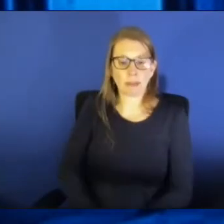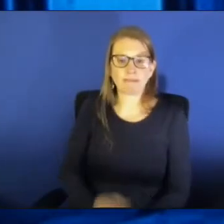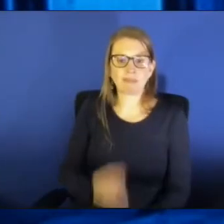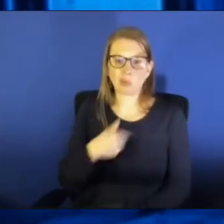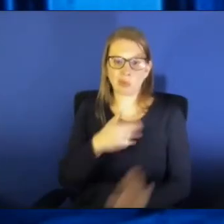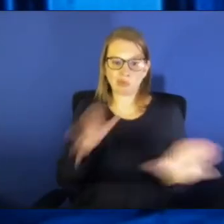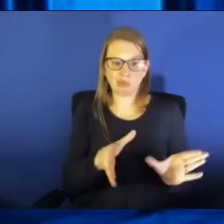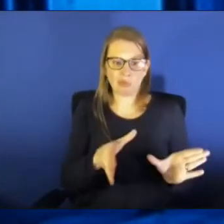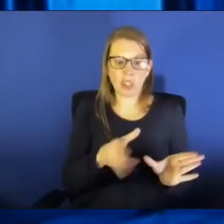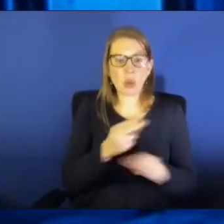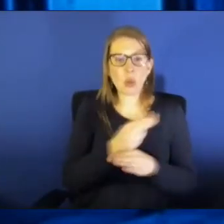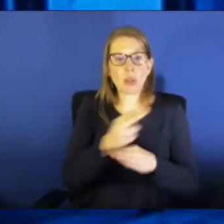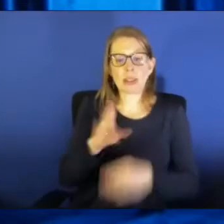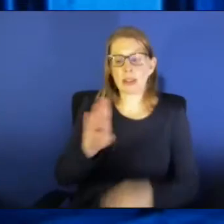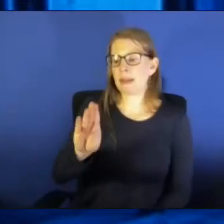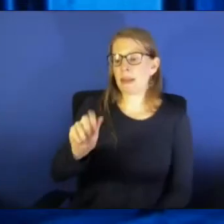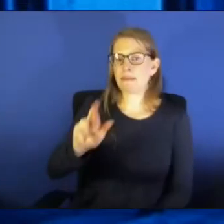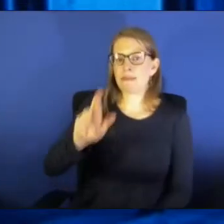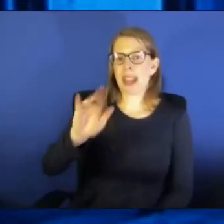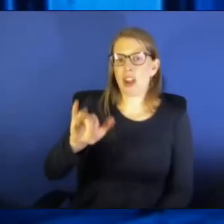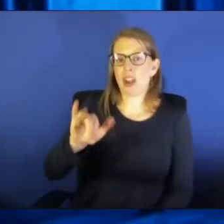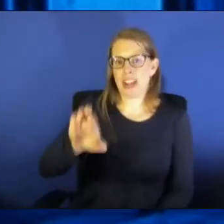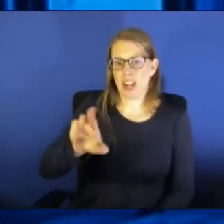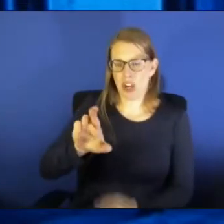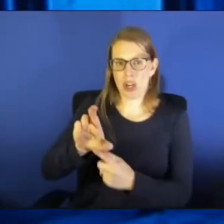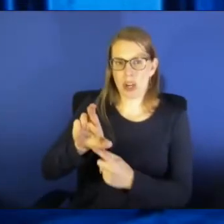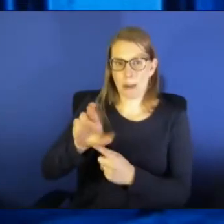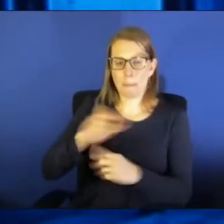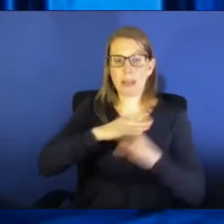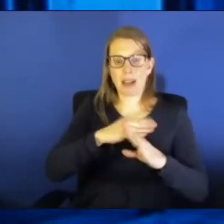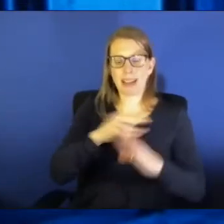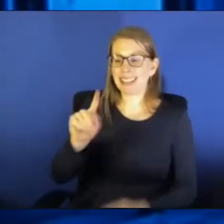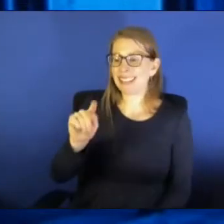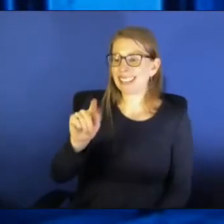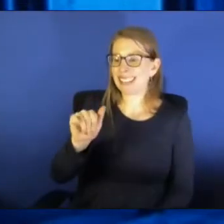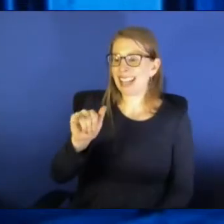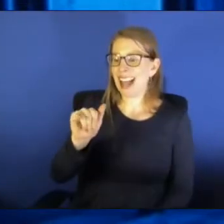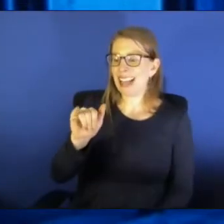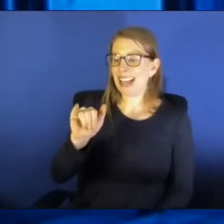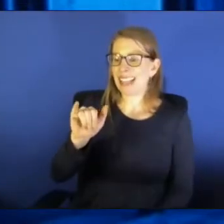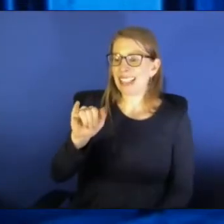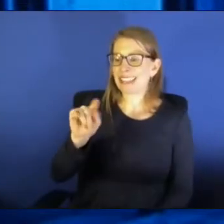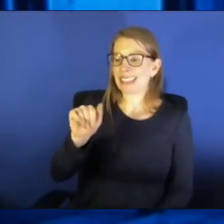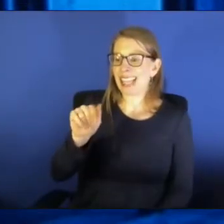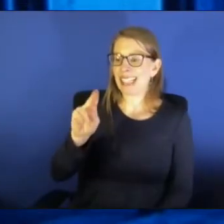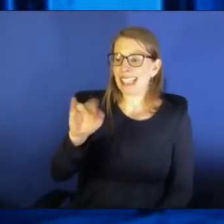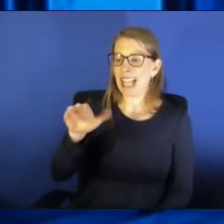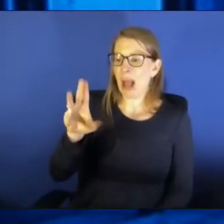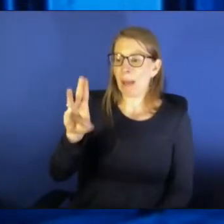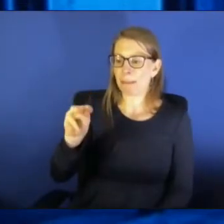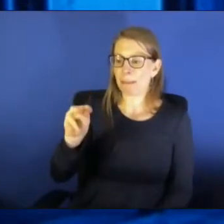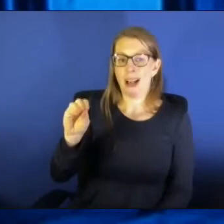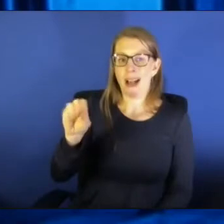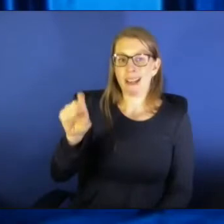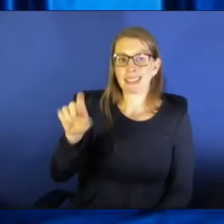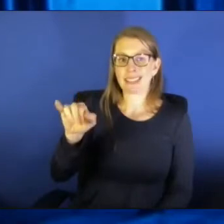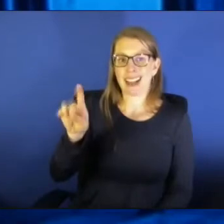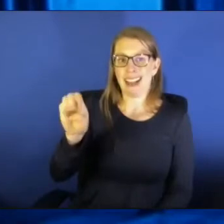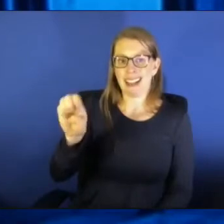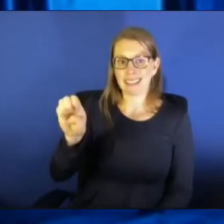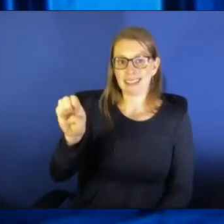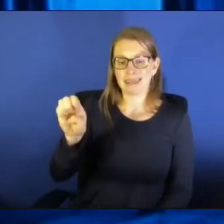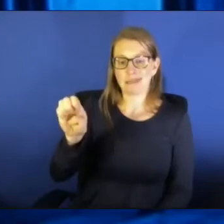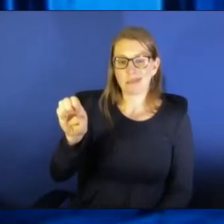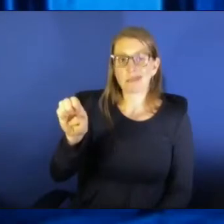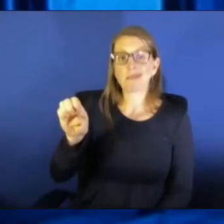blocks. Titanium dioxide is another barrier block. So if you look at the labels, it'll show that. I couldn't agree with